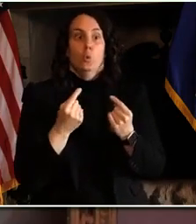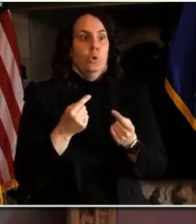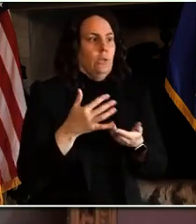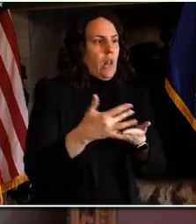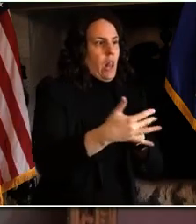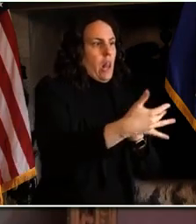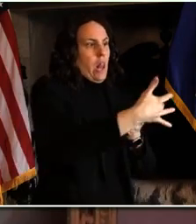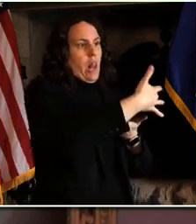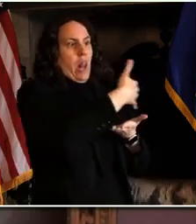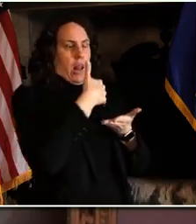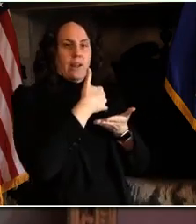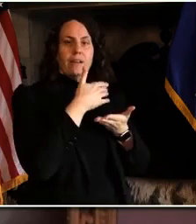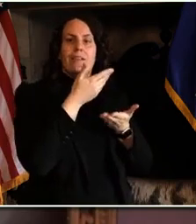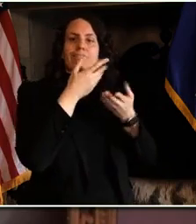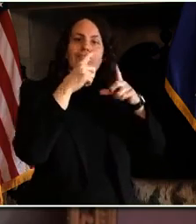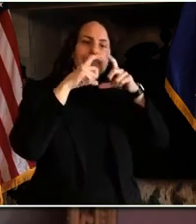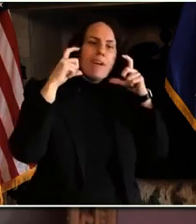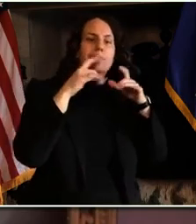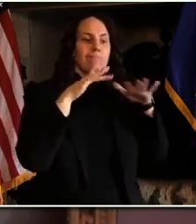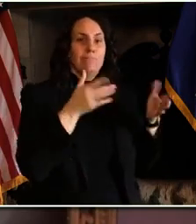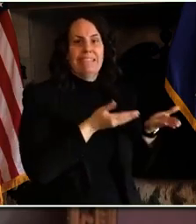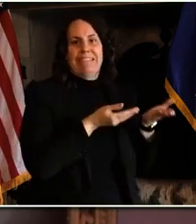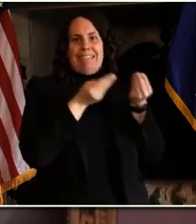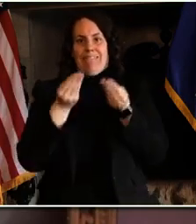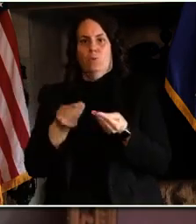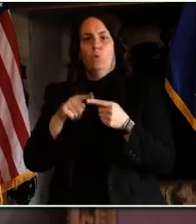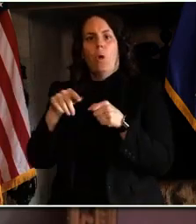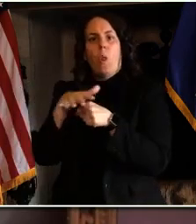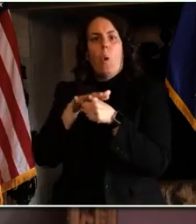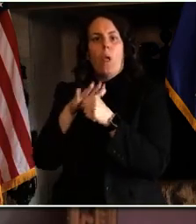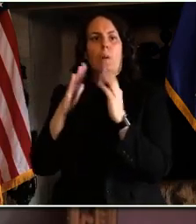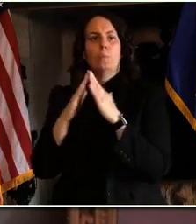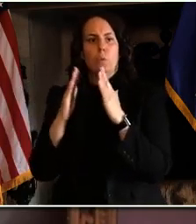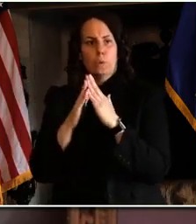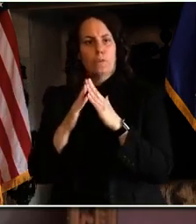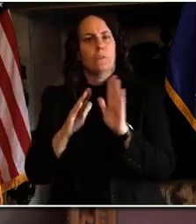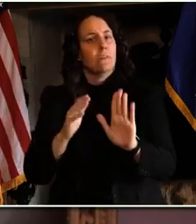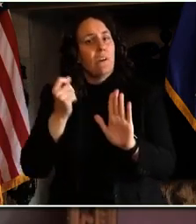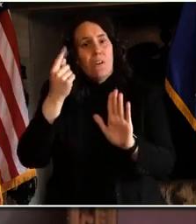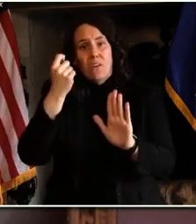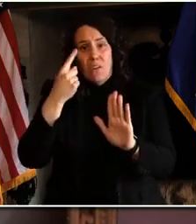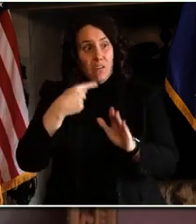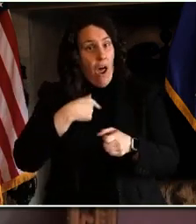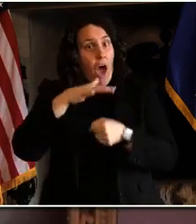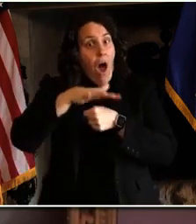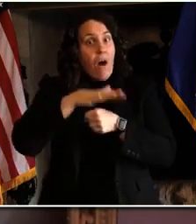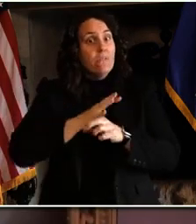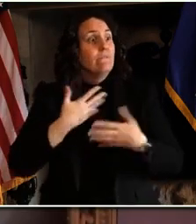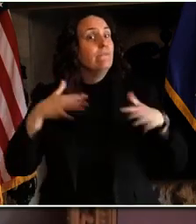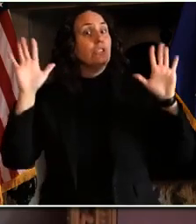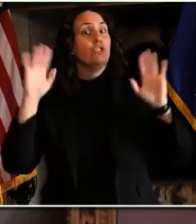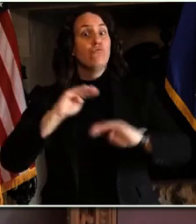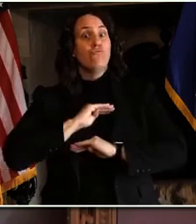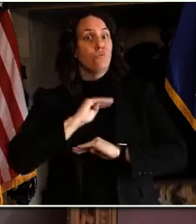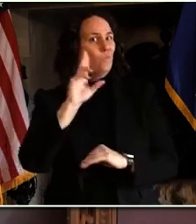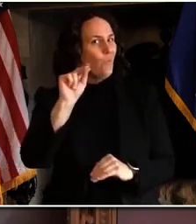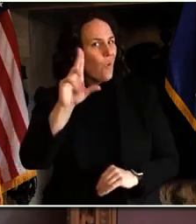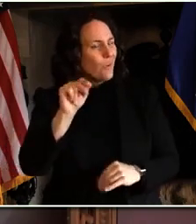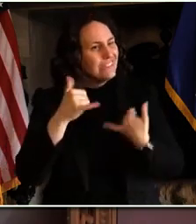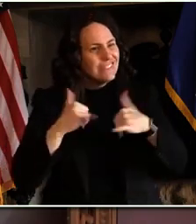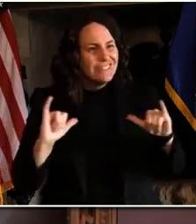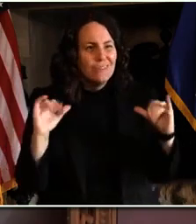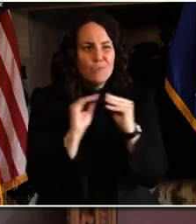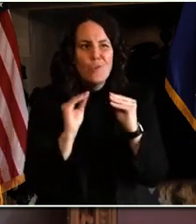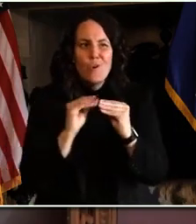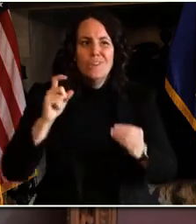communities. But the bad news is we need much more. We need PPE and other supplies in order to increase our